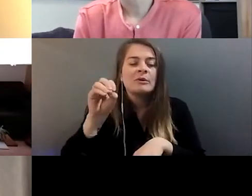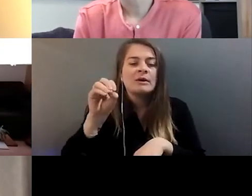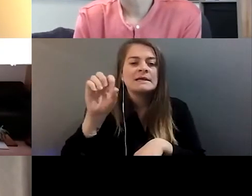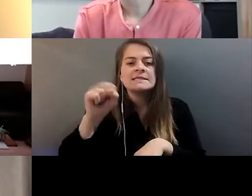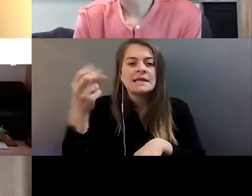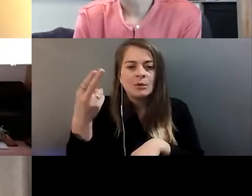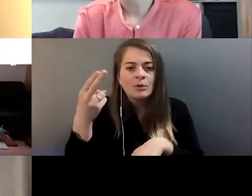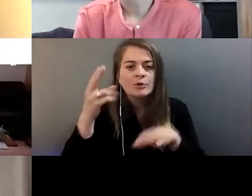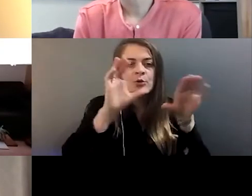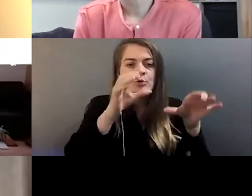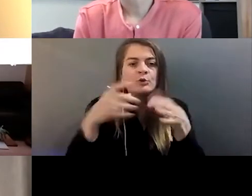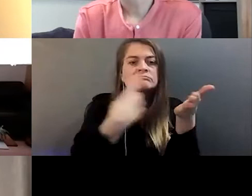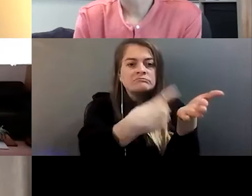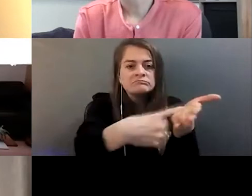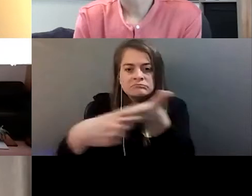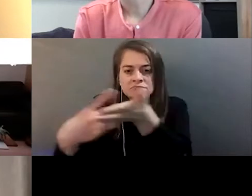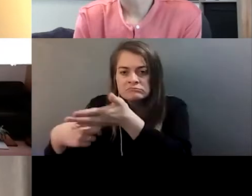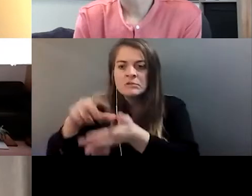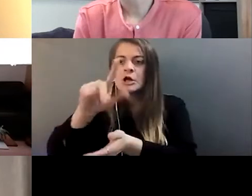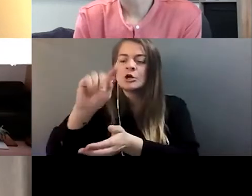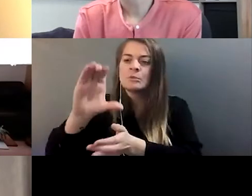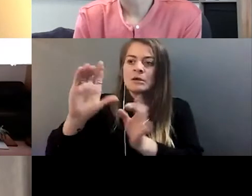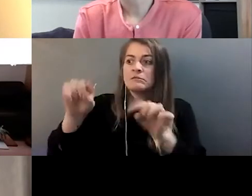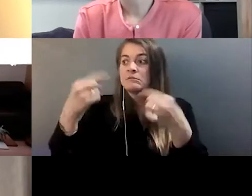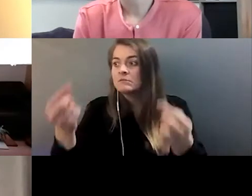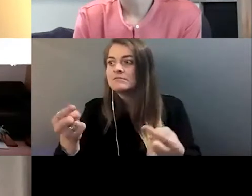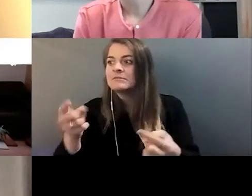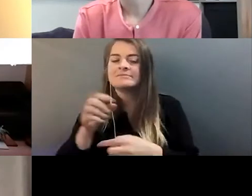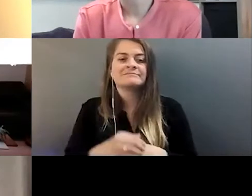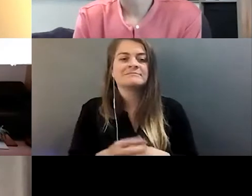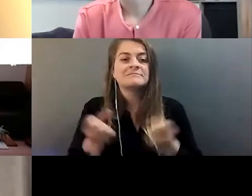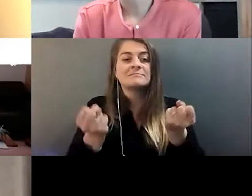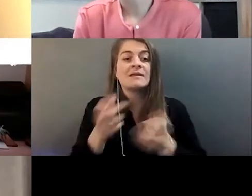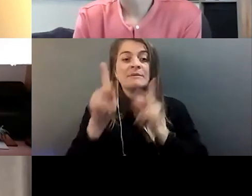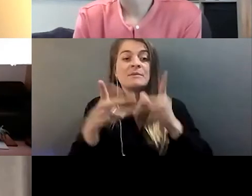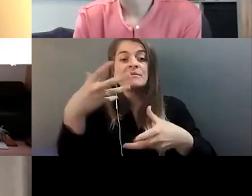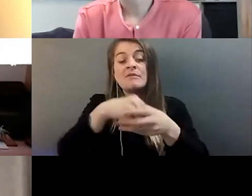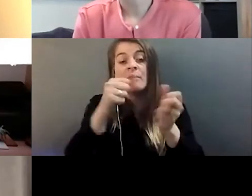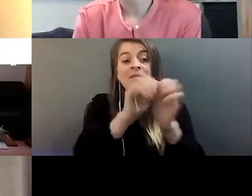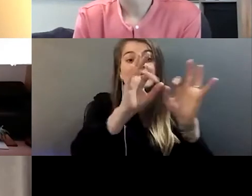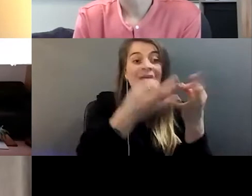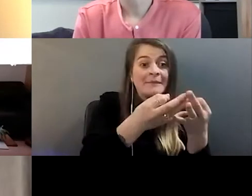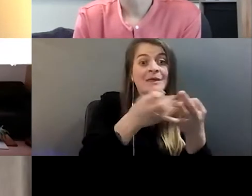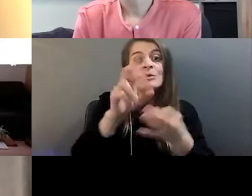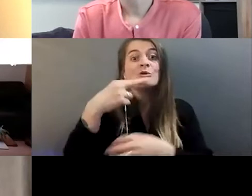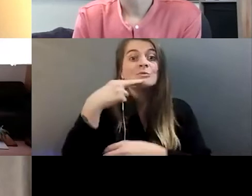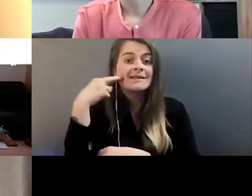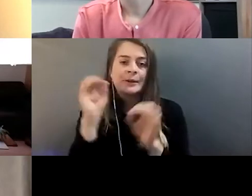consulted and was all about how did we do in long-term care. There wasn't a single resident or family member